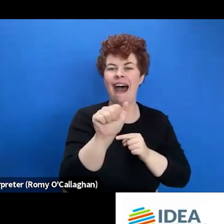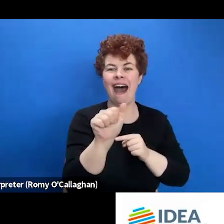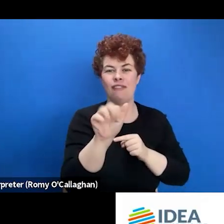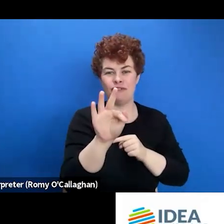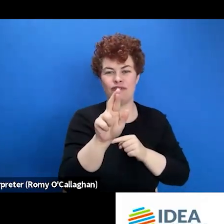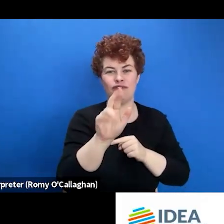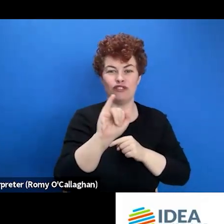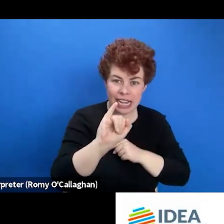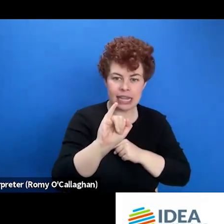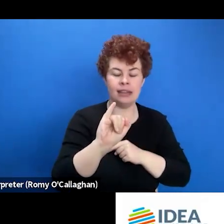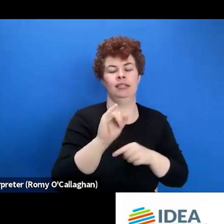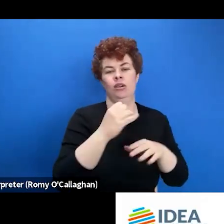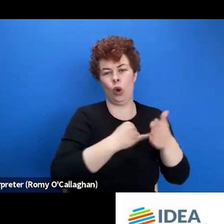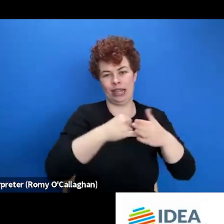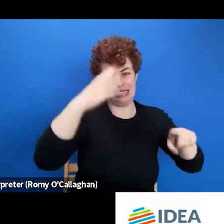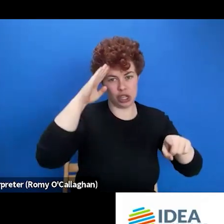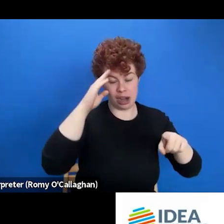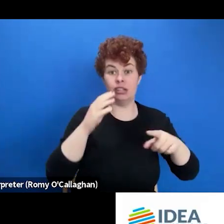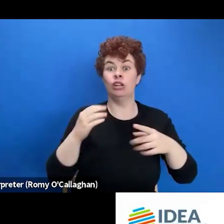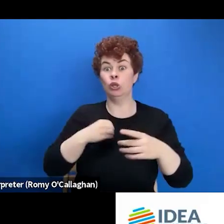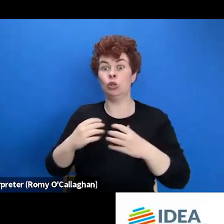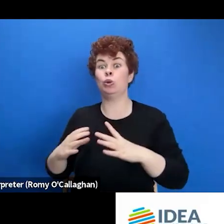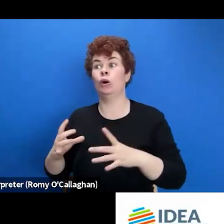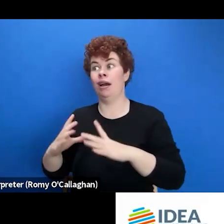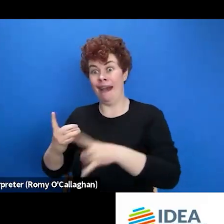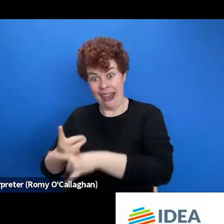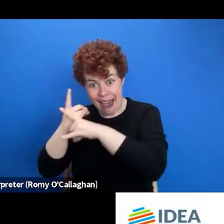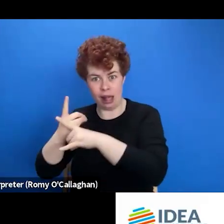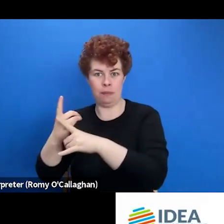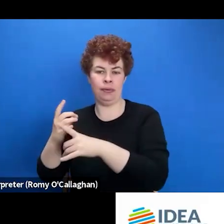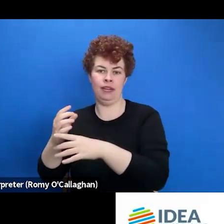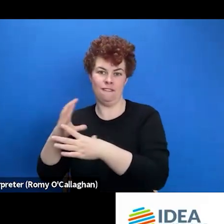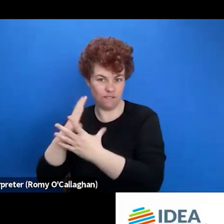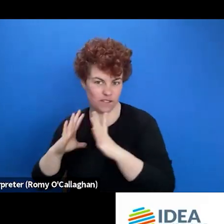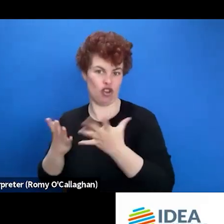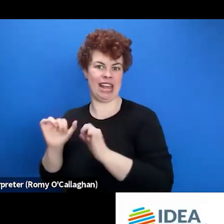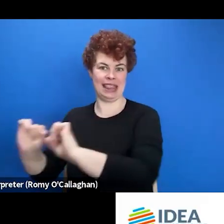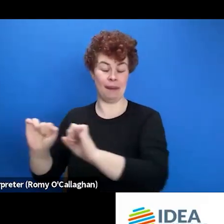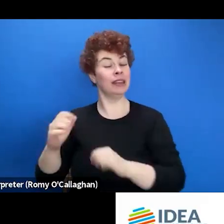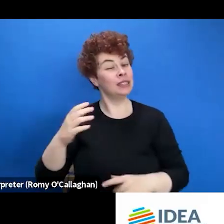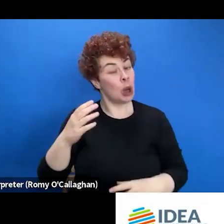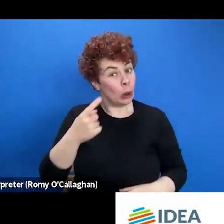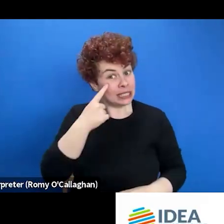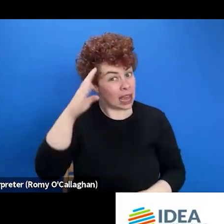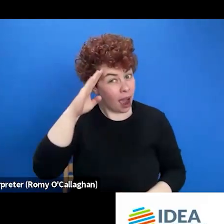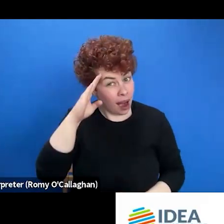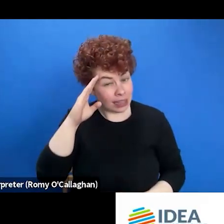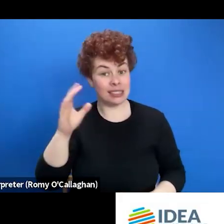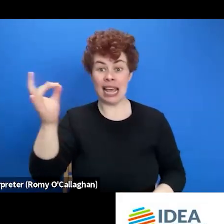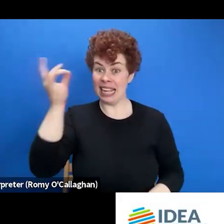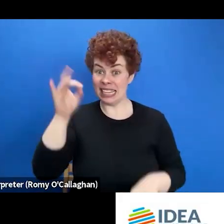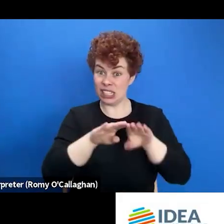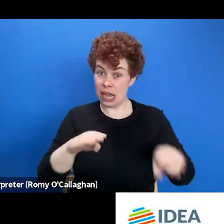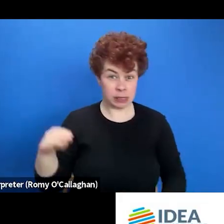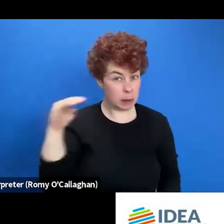Timor freedom movement. So kitchen tables in Ireland, very powerful places, as we hear, and sometimes pubs